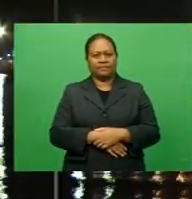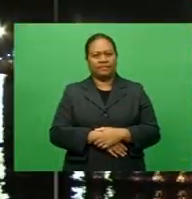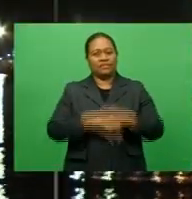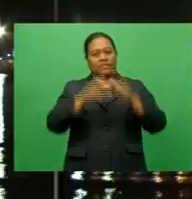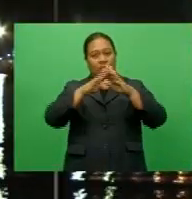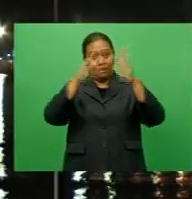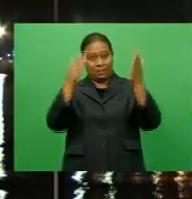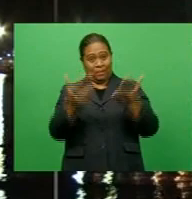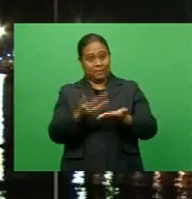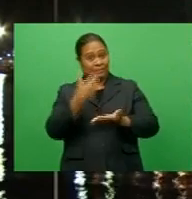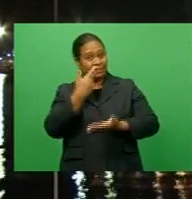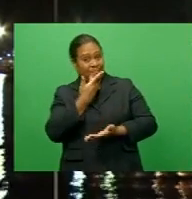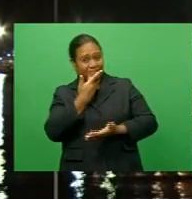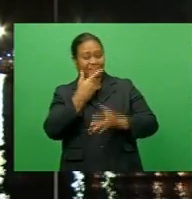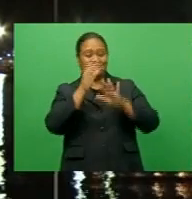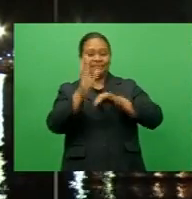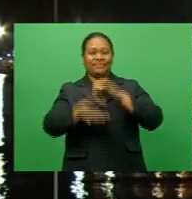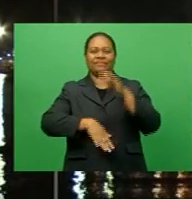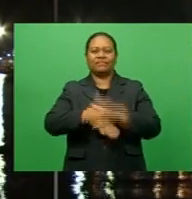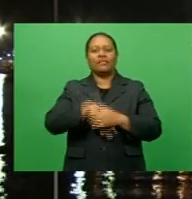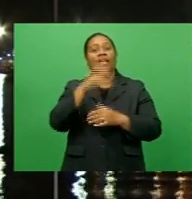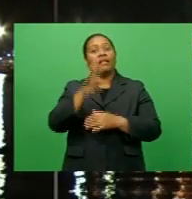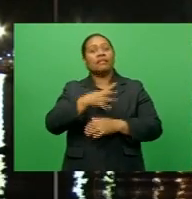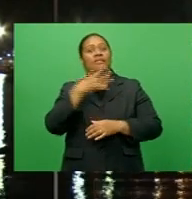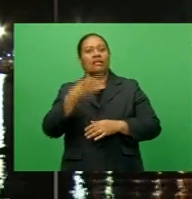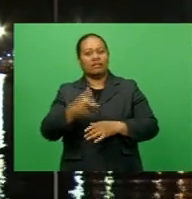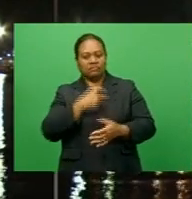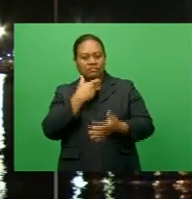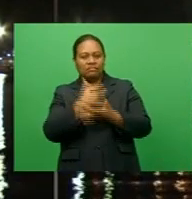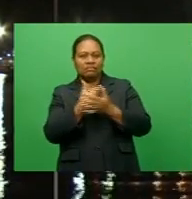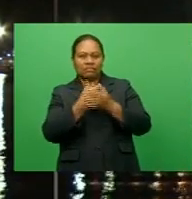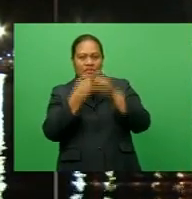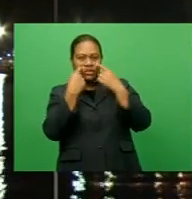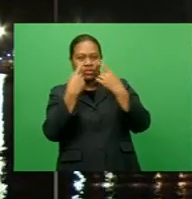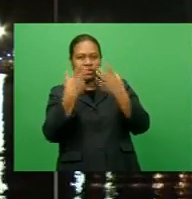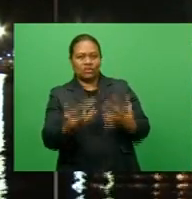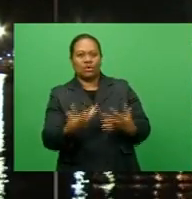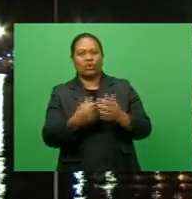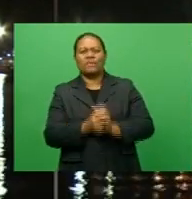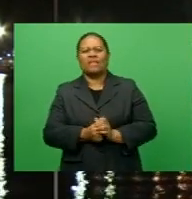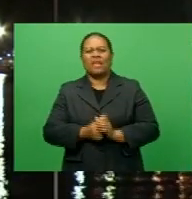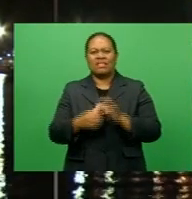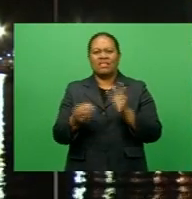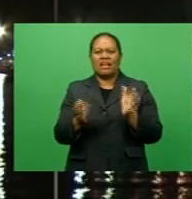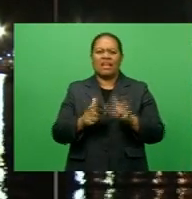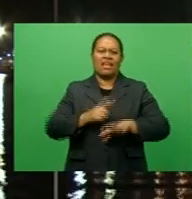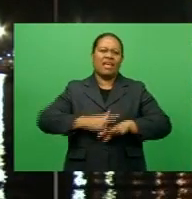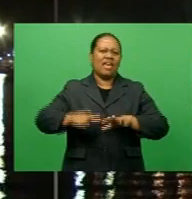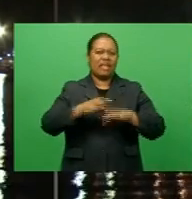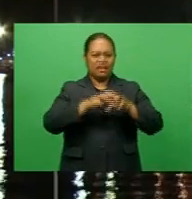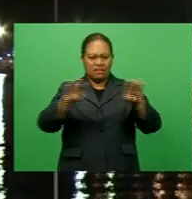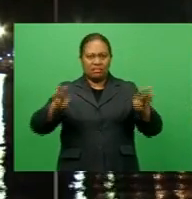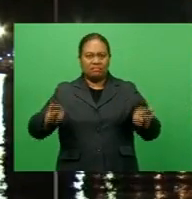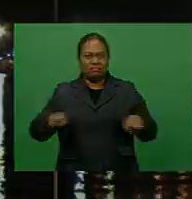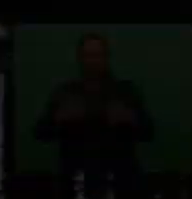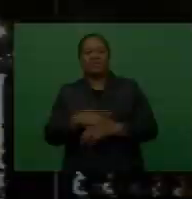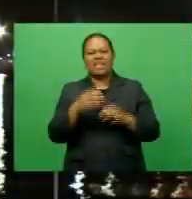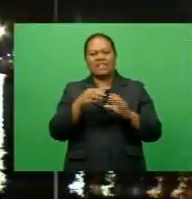In the world of the weird and the wonderful, check out these amazing replicas of notable landmarks made out of